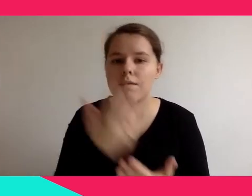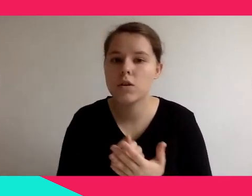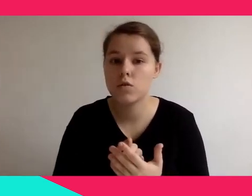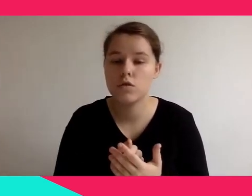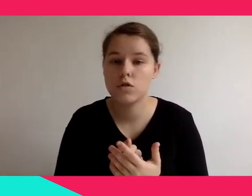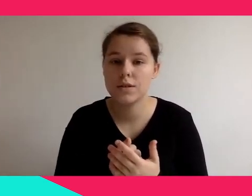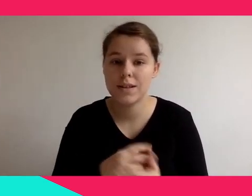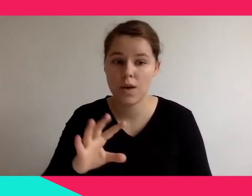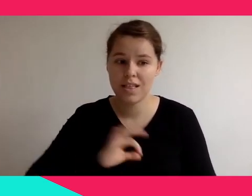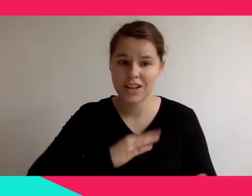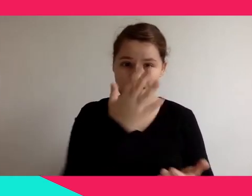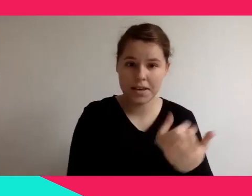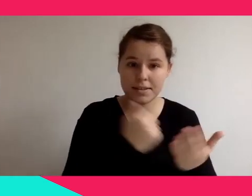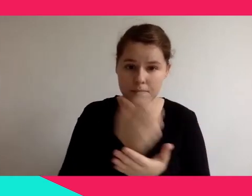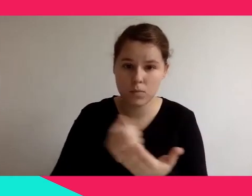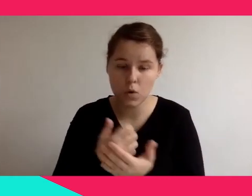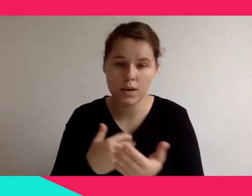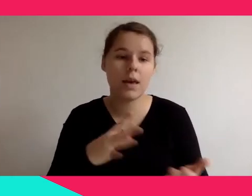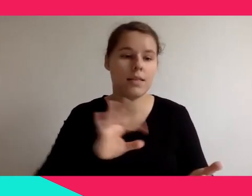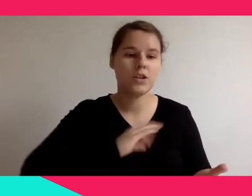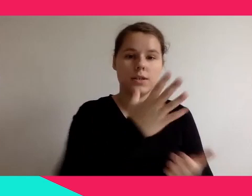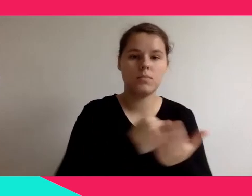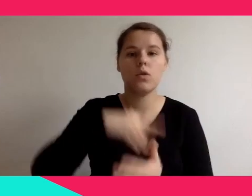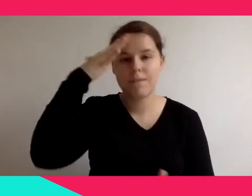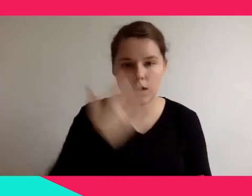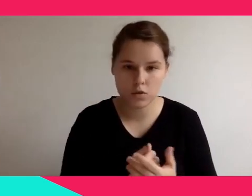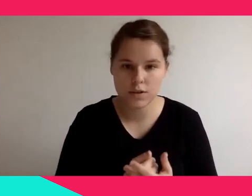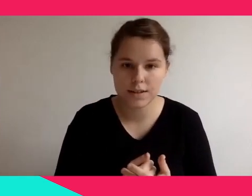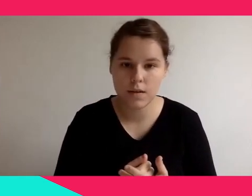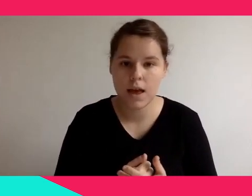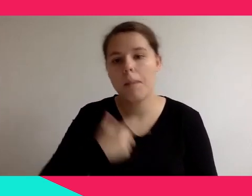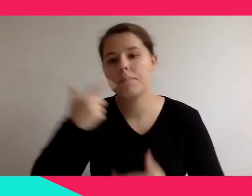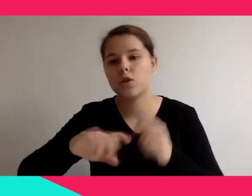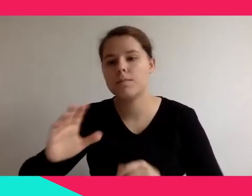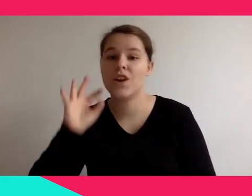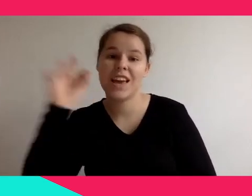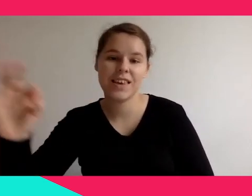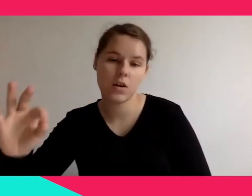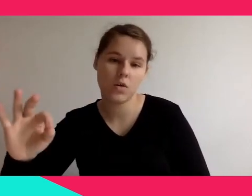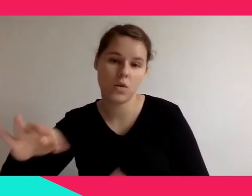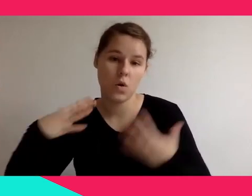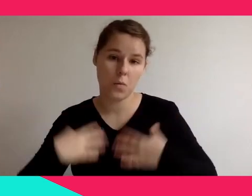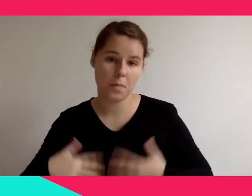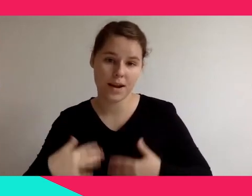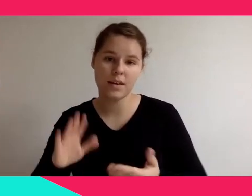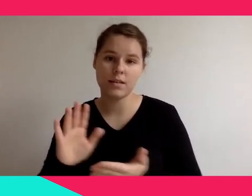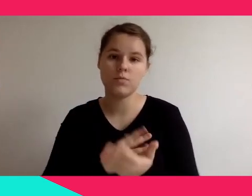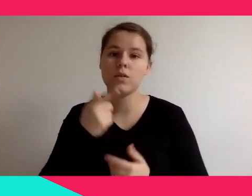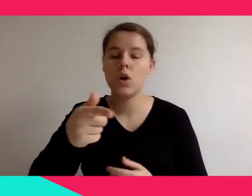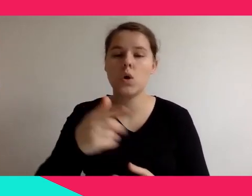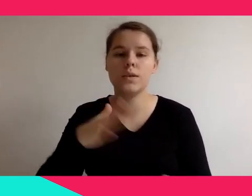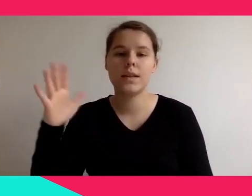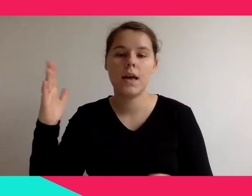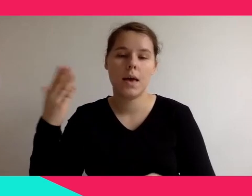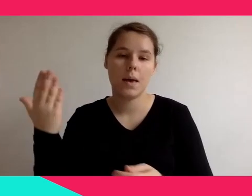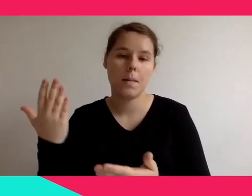video of a fashion model that comes walking out of a painting of the Rijksmuseum. So we have